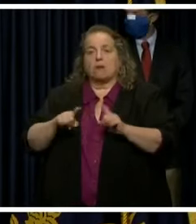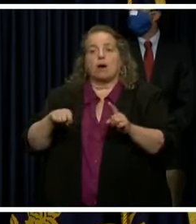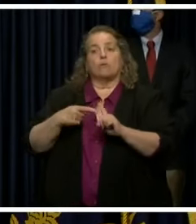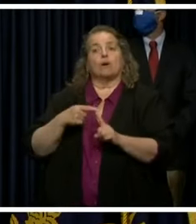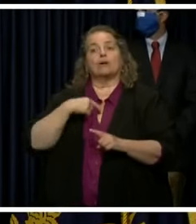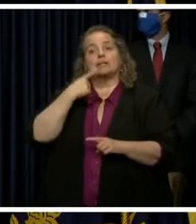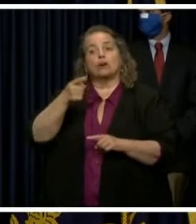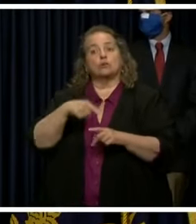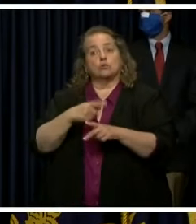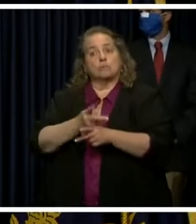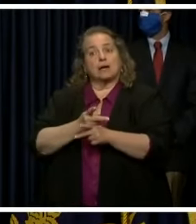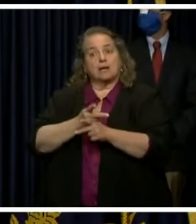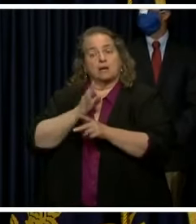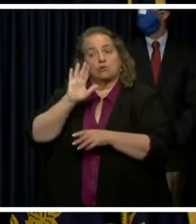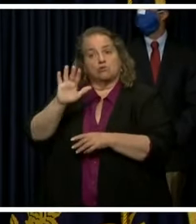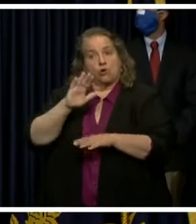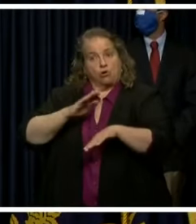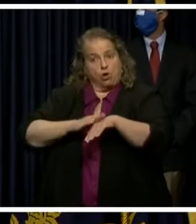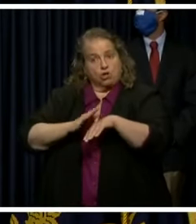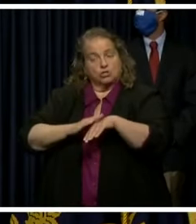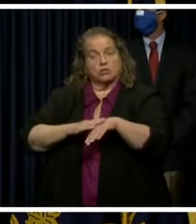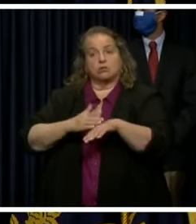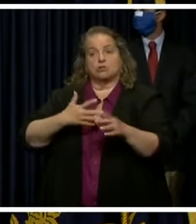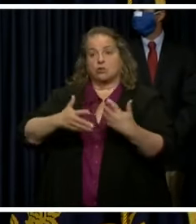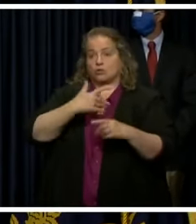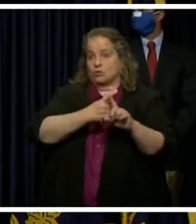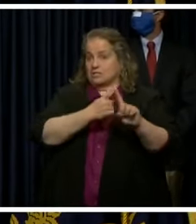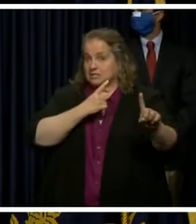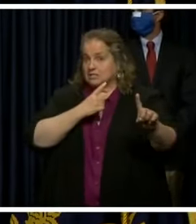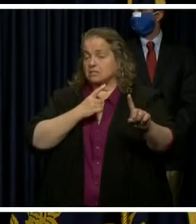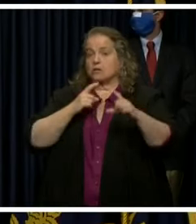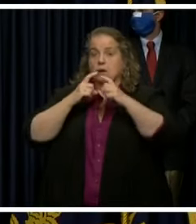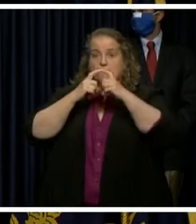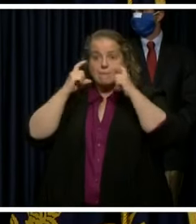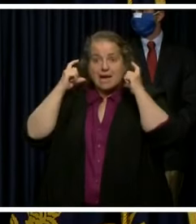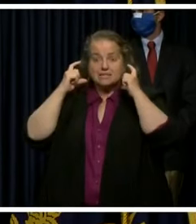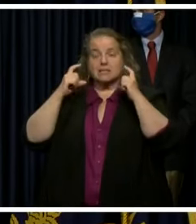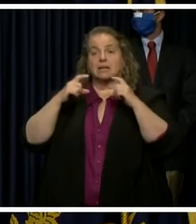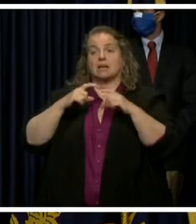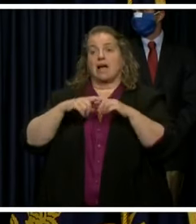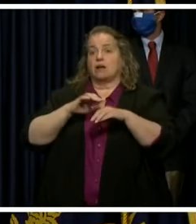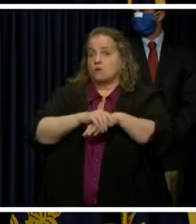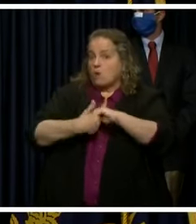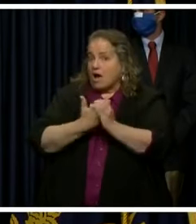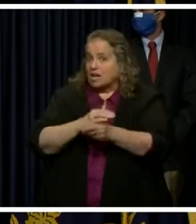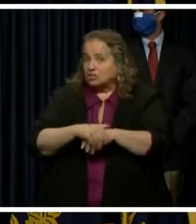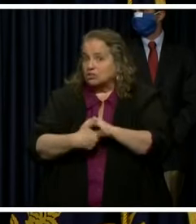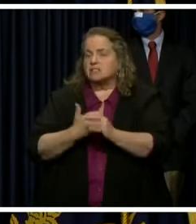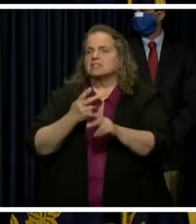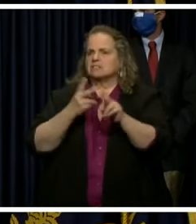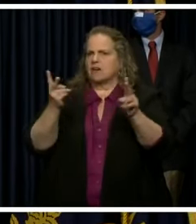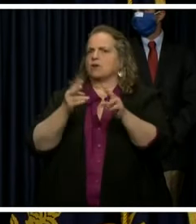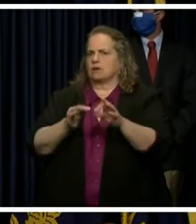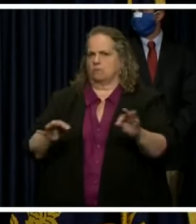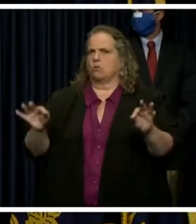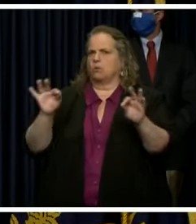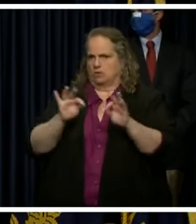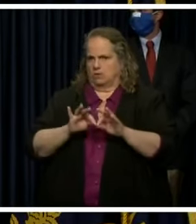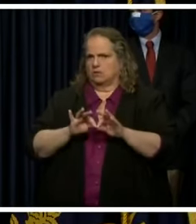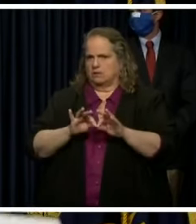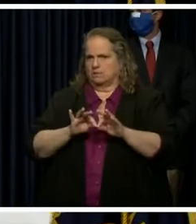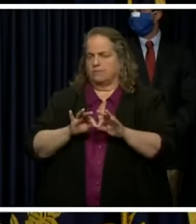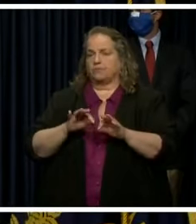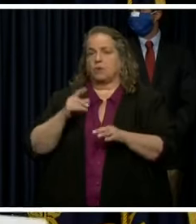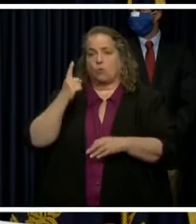caution and social distancing and universal masking and good hygiene, those are all very important. I'd like to share one other thing.